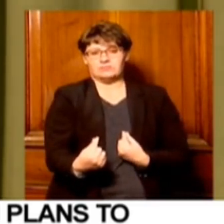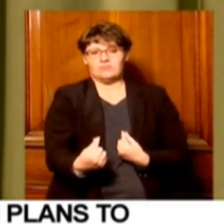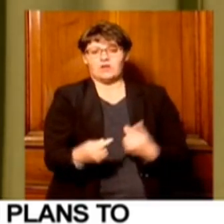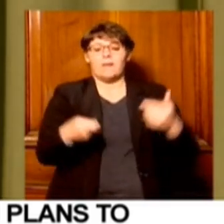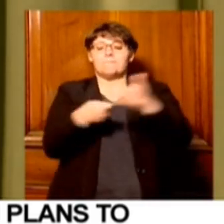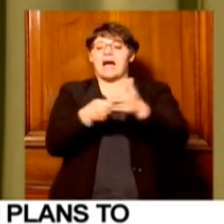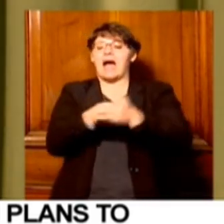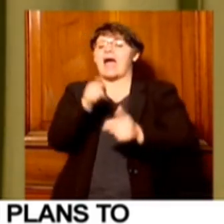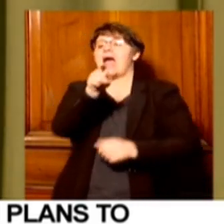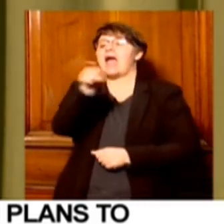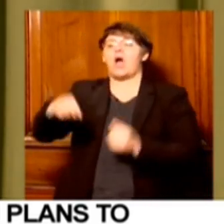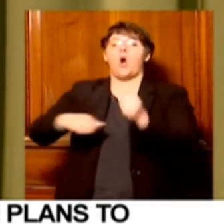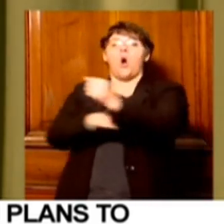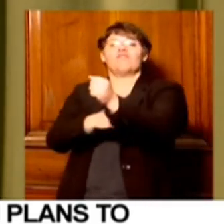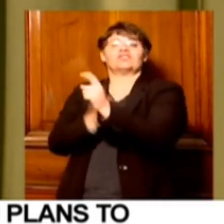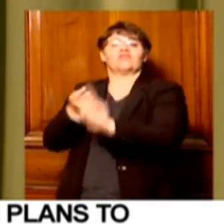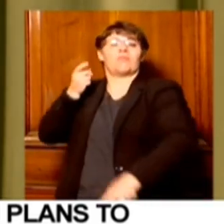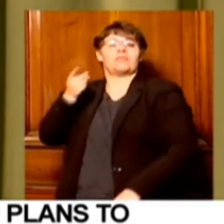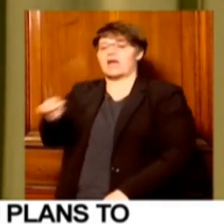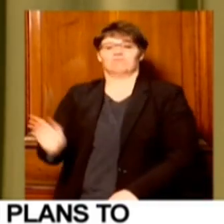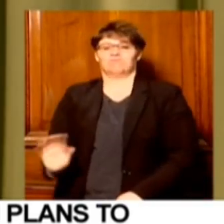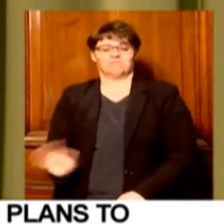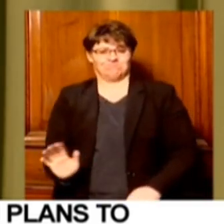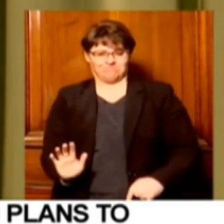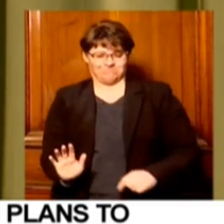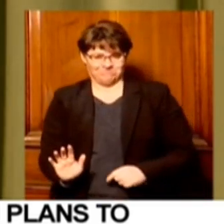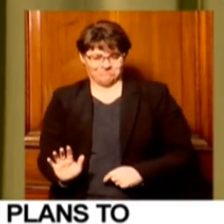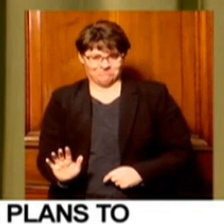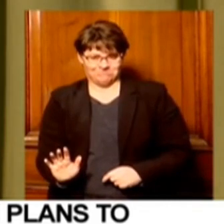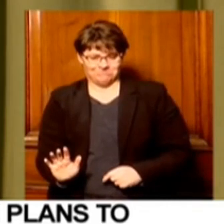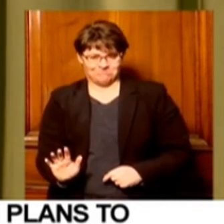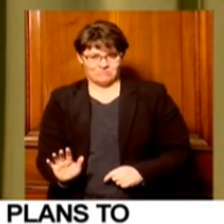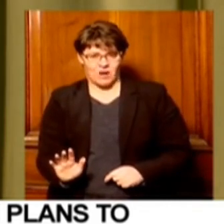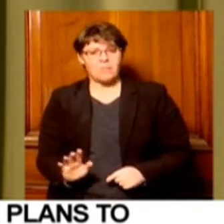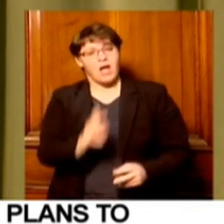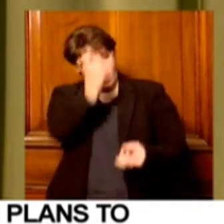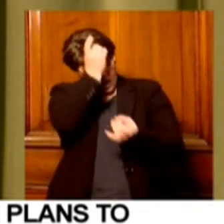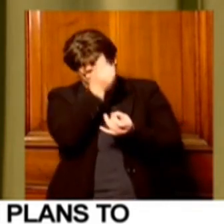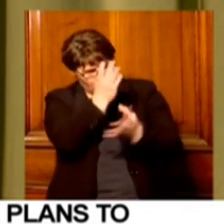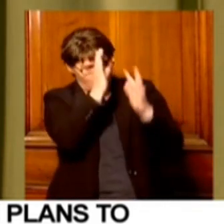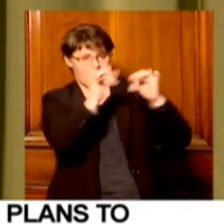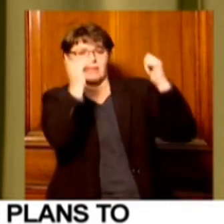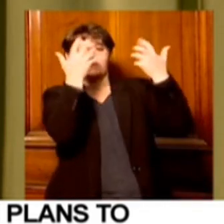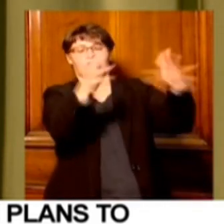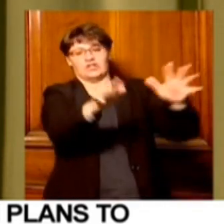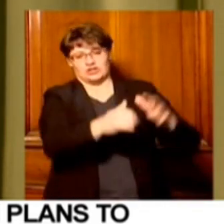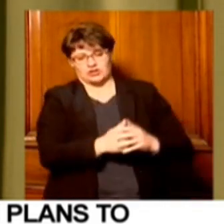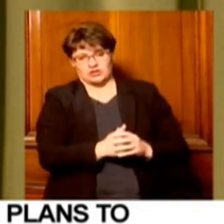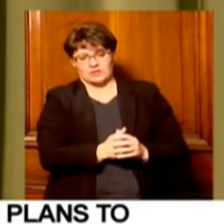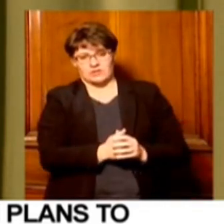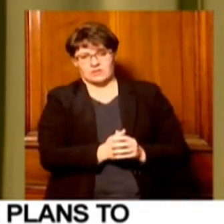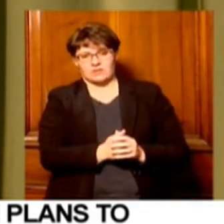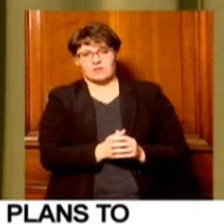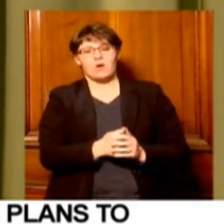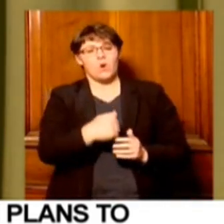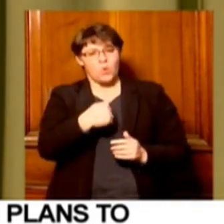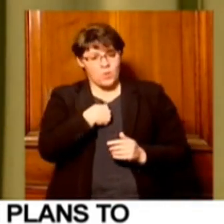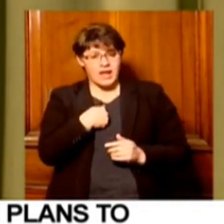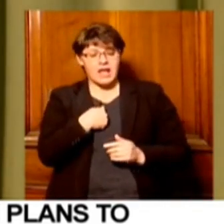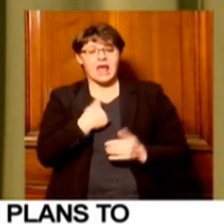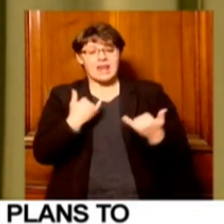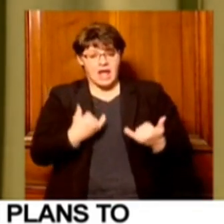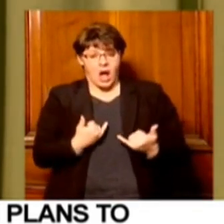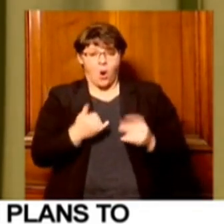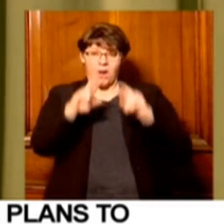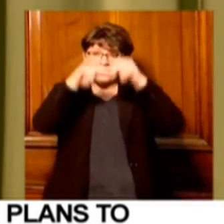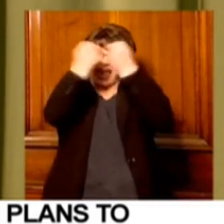procuring from our offices in terms of, and I briefed Parliament about that, we have devolved this to the provinces.